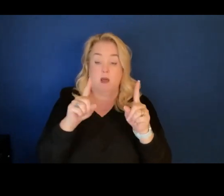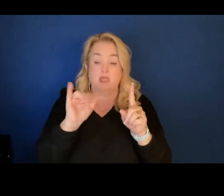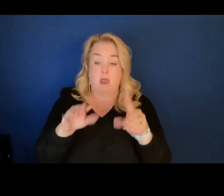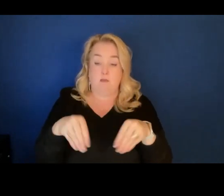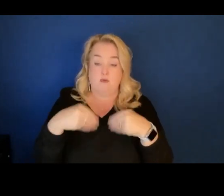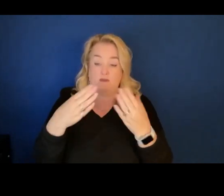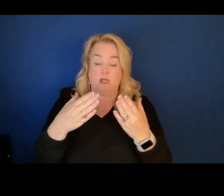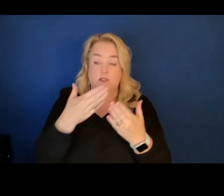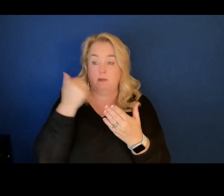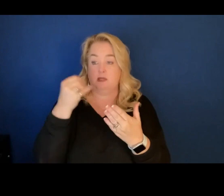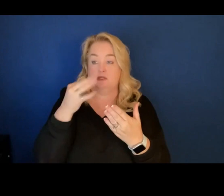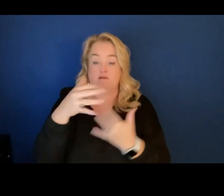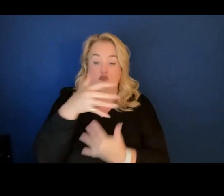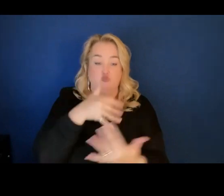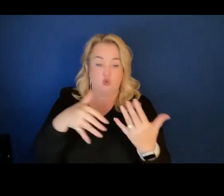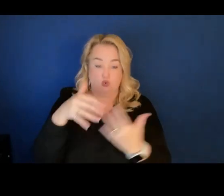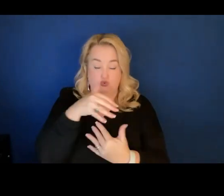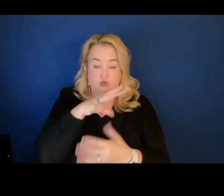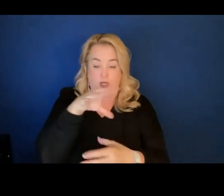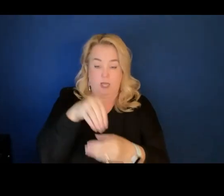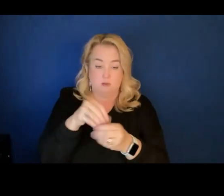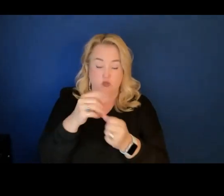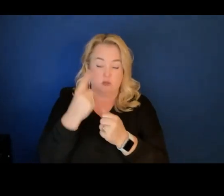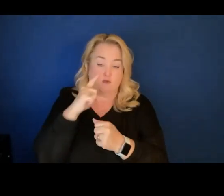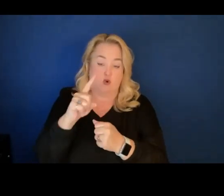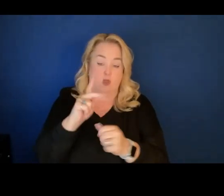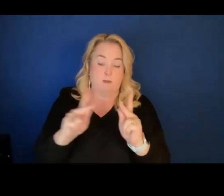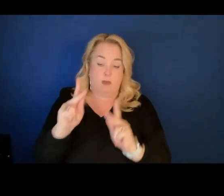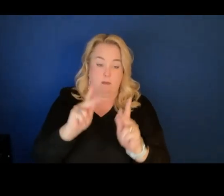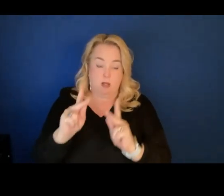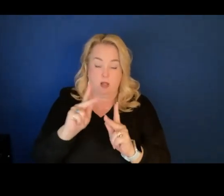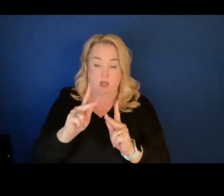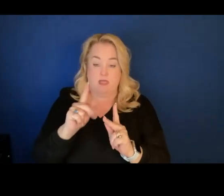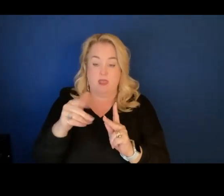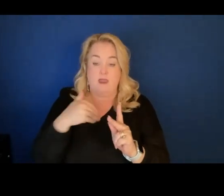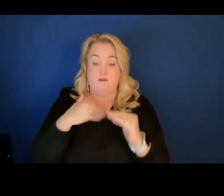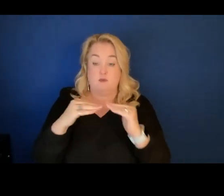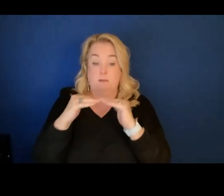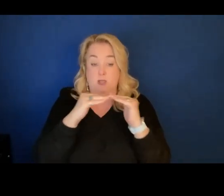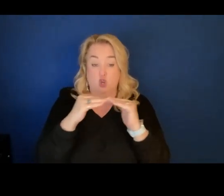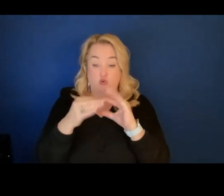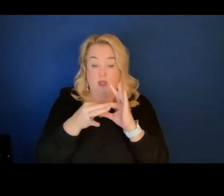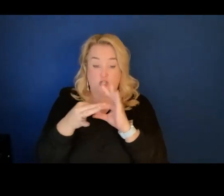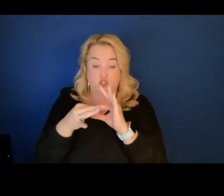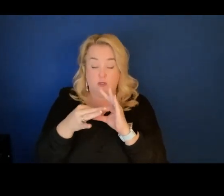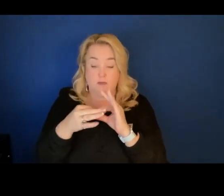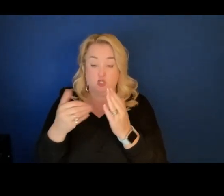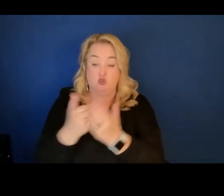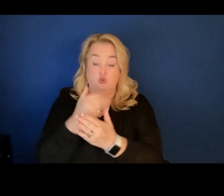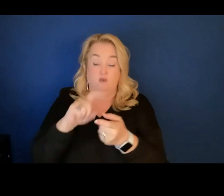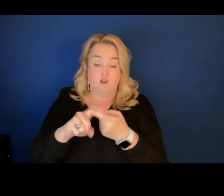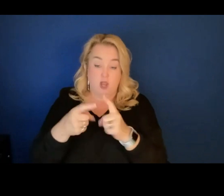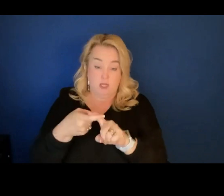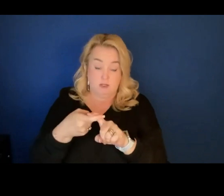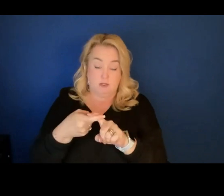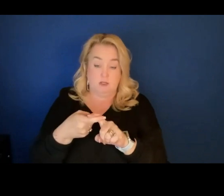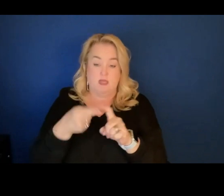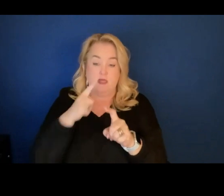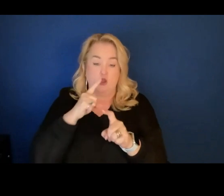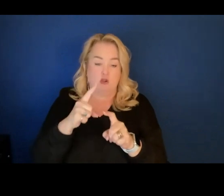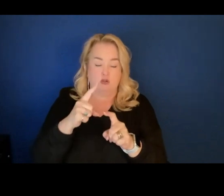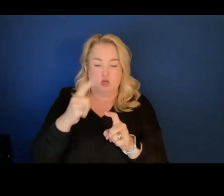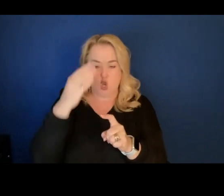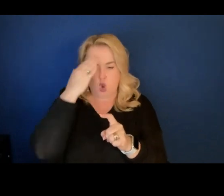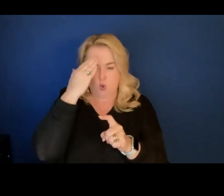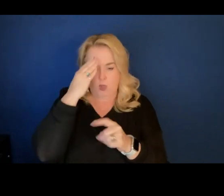social engagement for the participants. They're developing peer relationships and making new friends. They're getting acquainted with